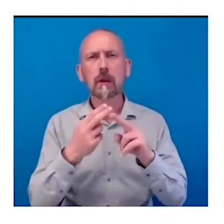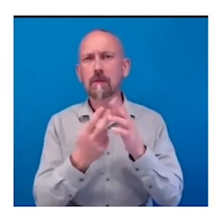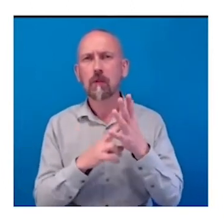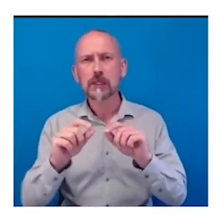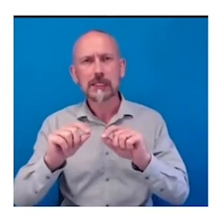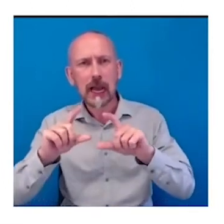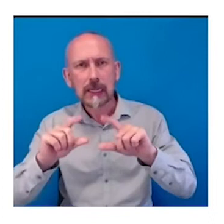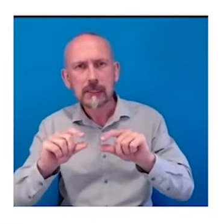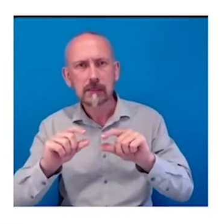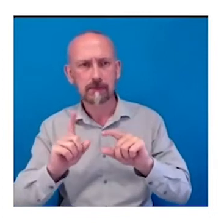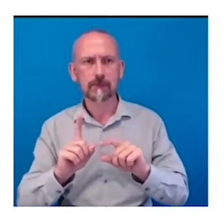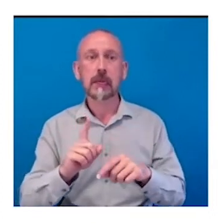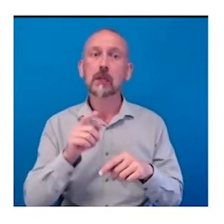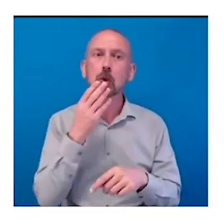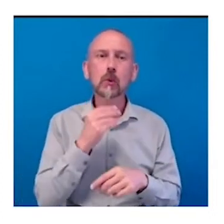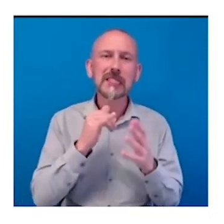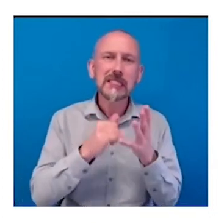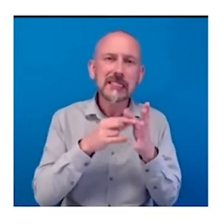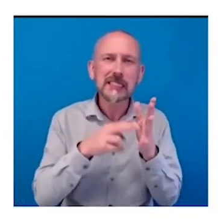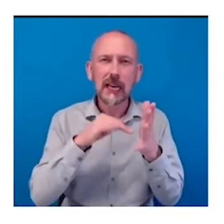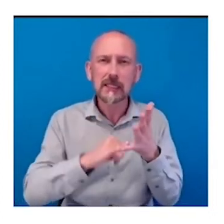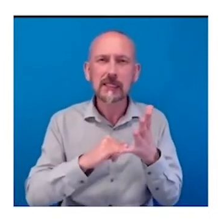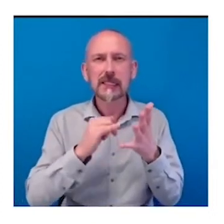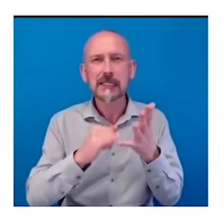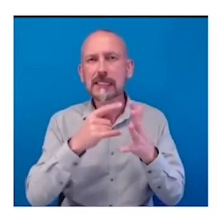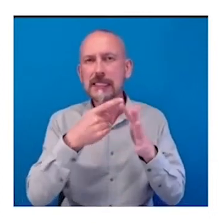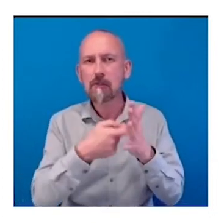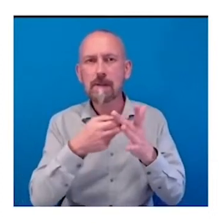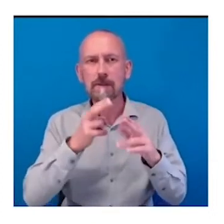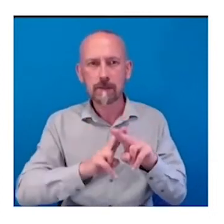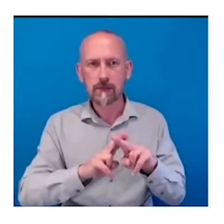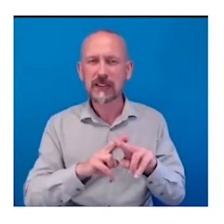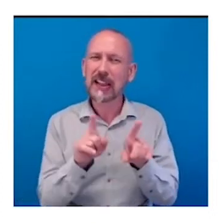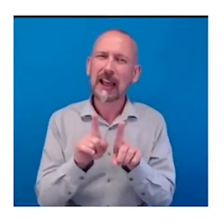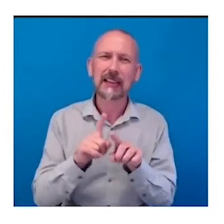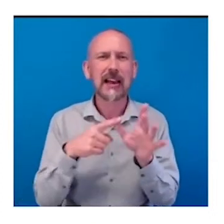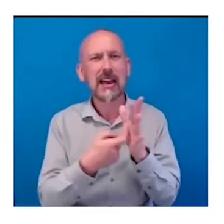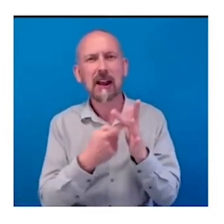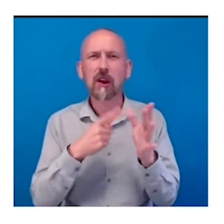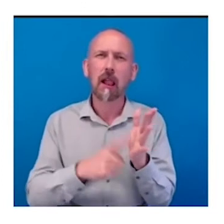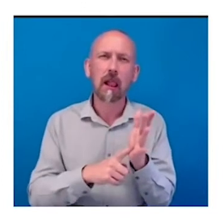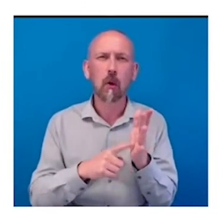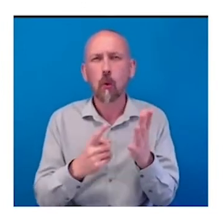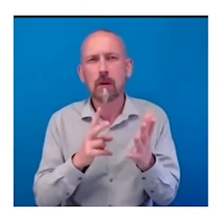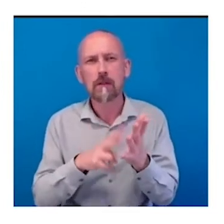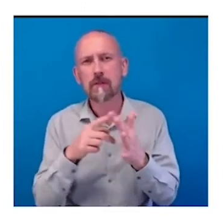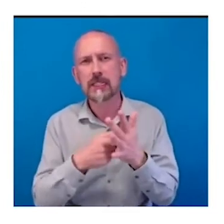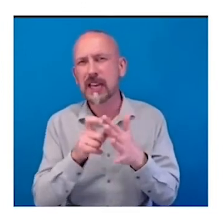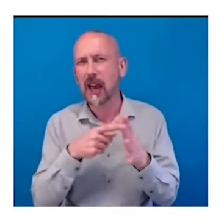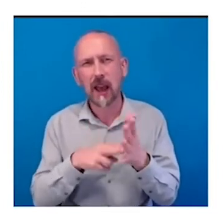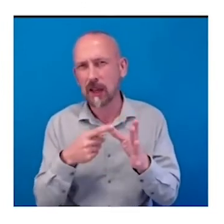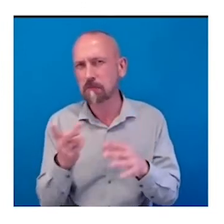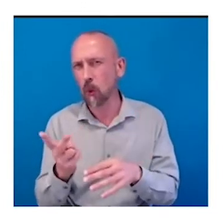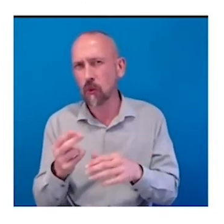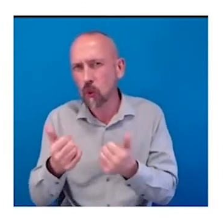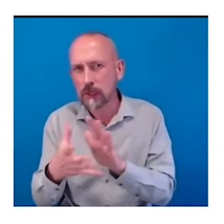fonts. Arial and Verdana are good examples of those. But try and make sure that the minimum font size on a PowerPoint presentation